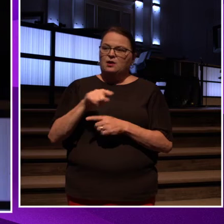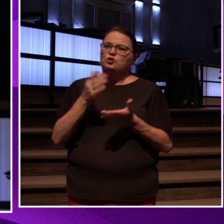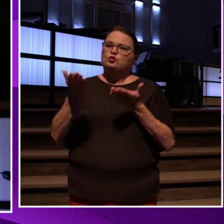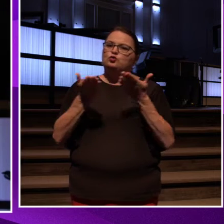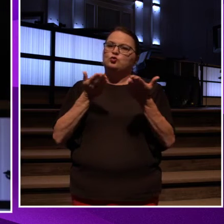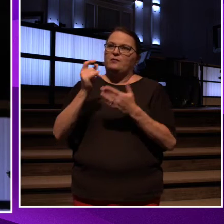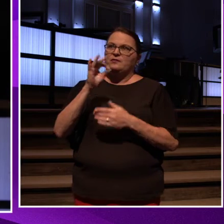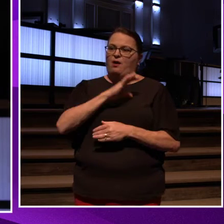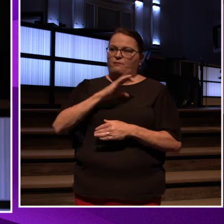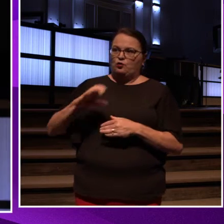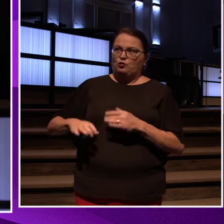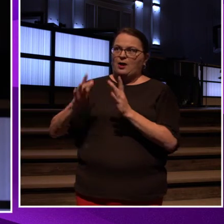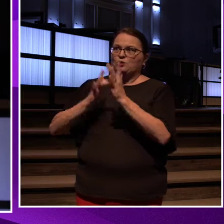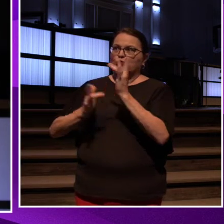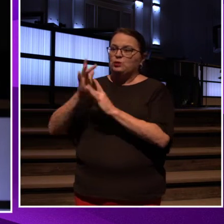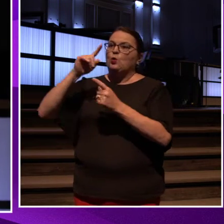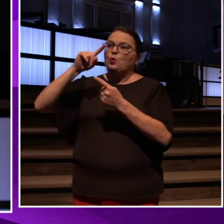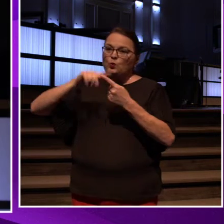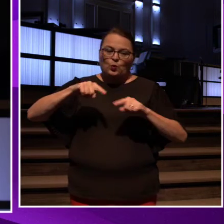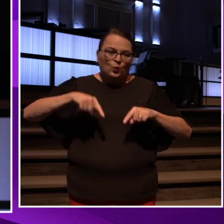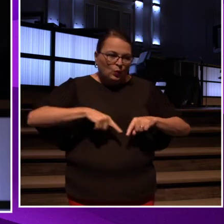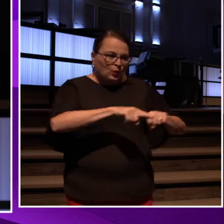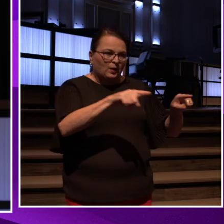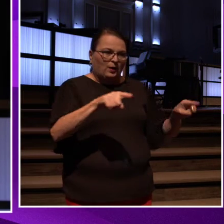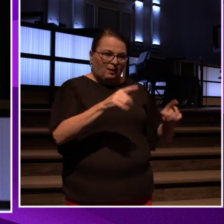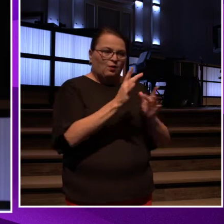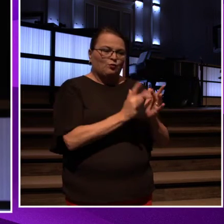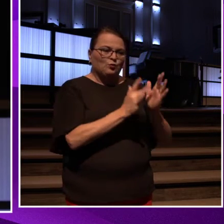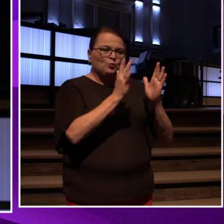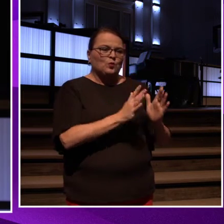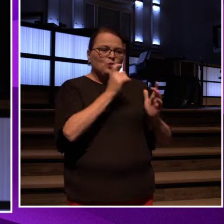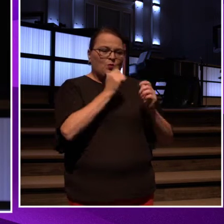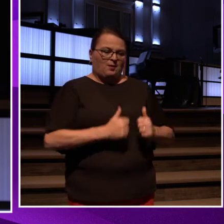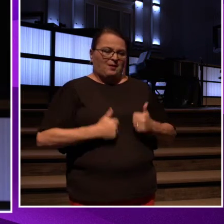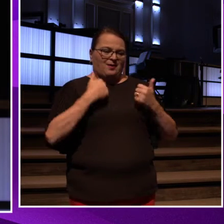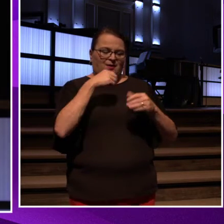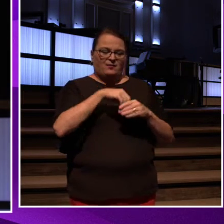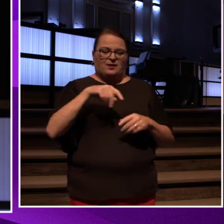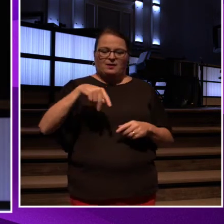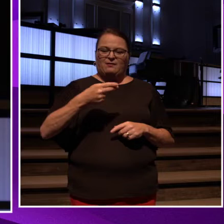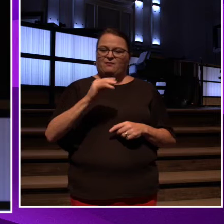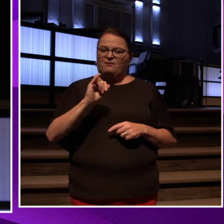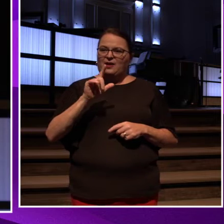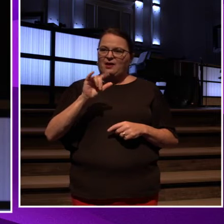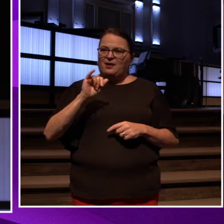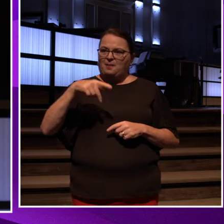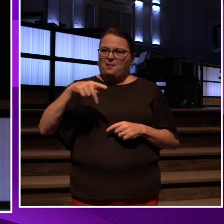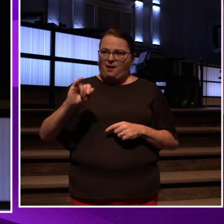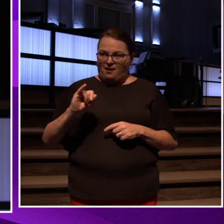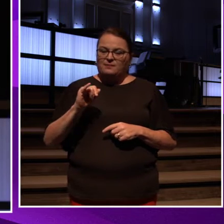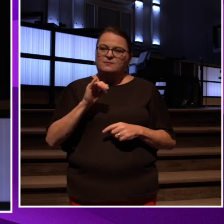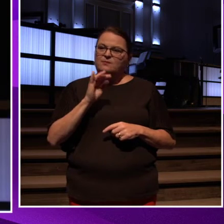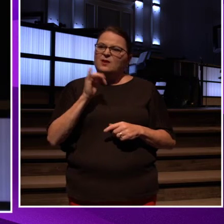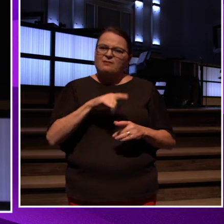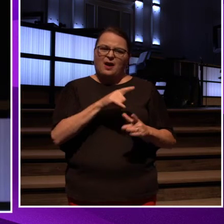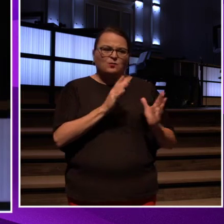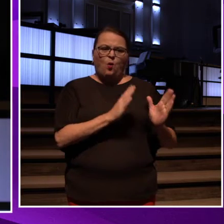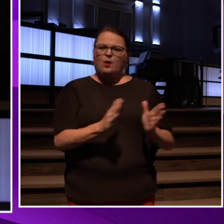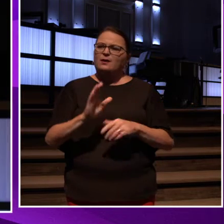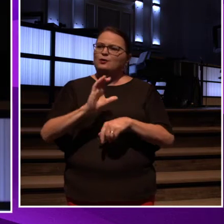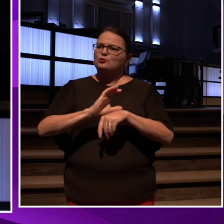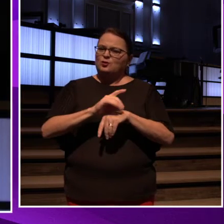saints in Christ Jesus who are in Philippi with the overseers and deacons. This was an organized church. It's 10 years old.